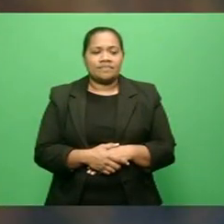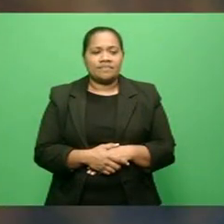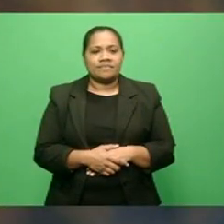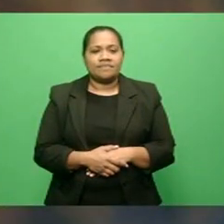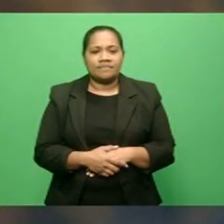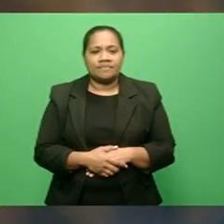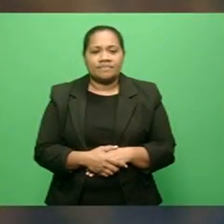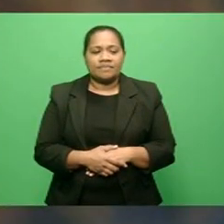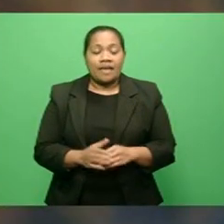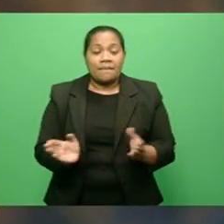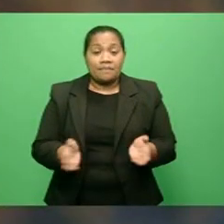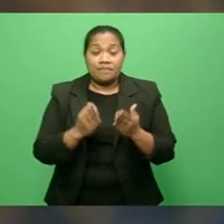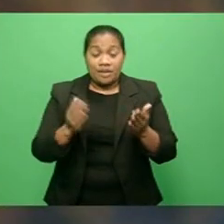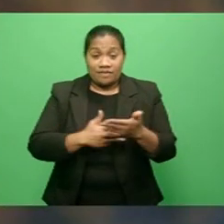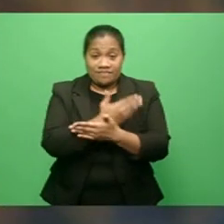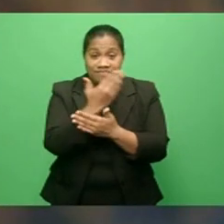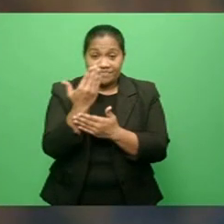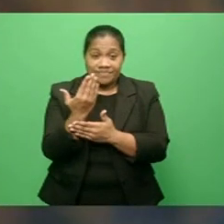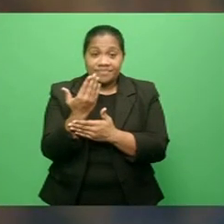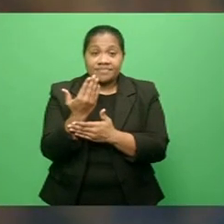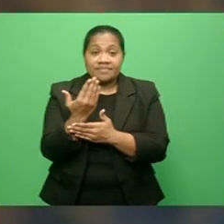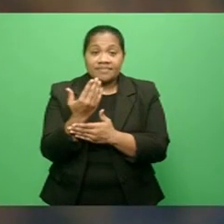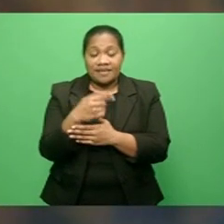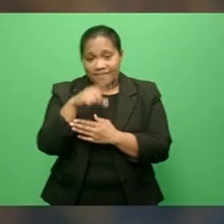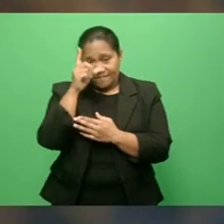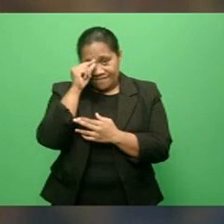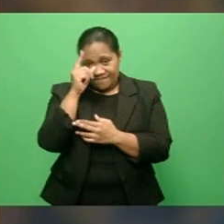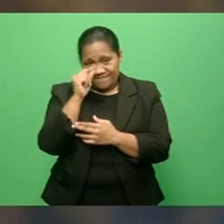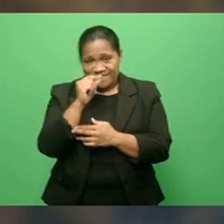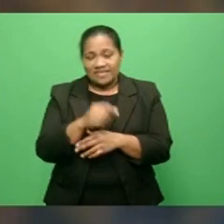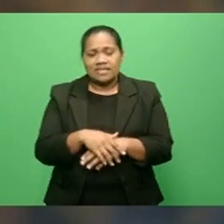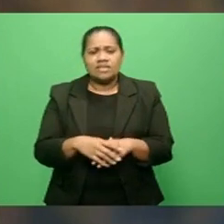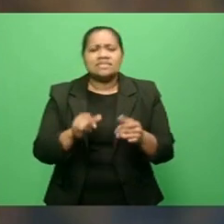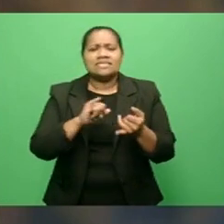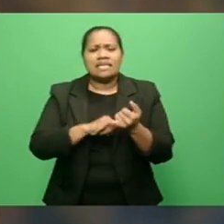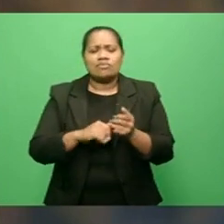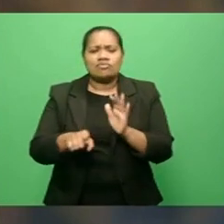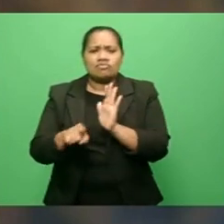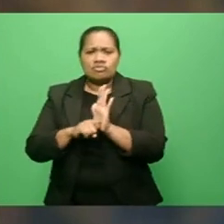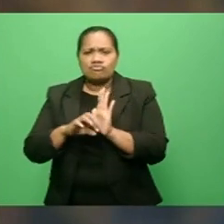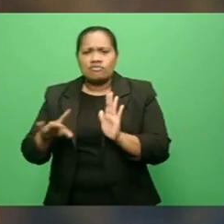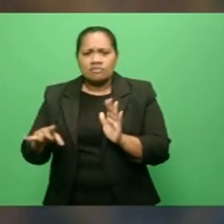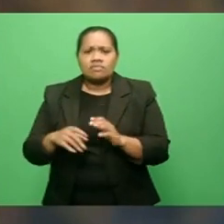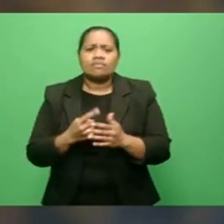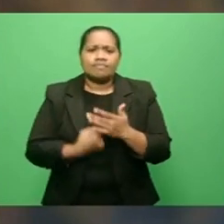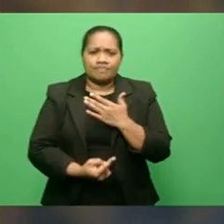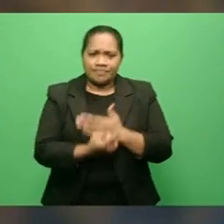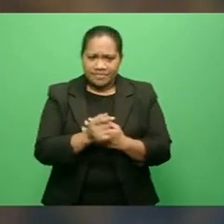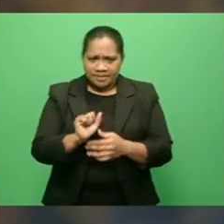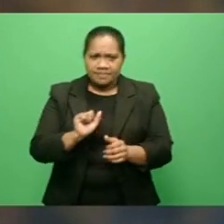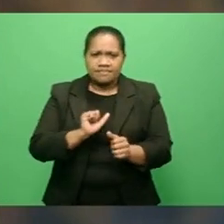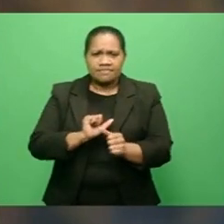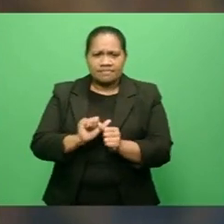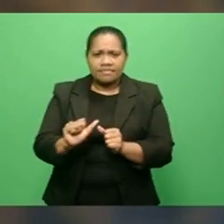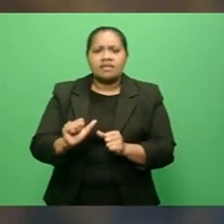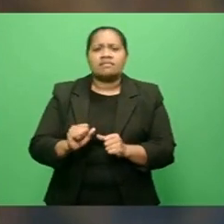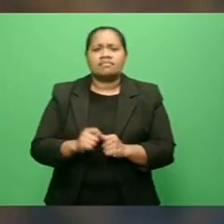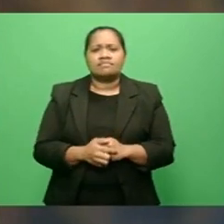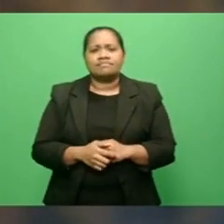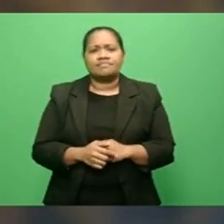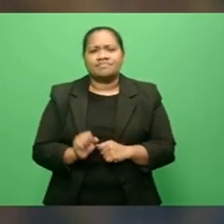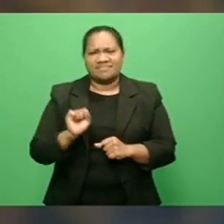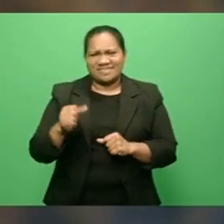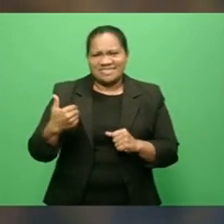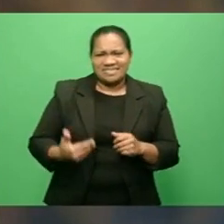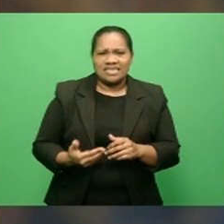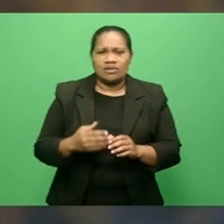In Play of the Day, flying Fijian Semi Randrandra was at his best despite his Bristol Bears side going